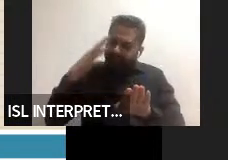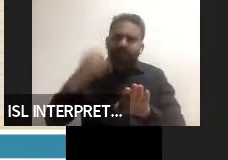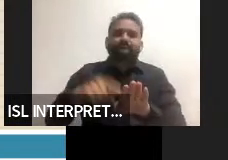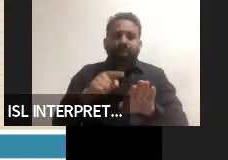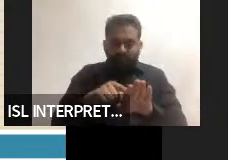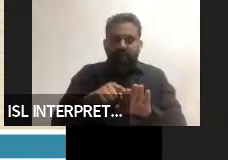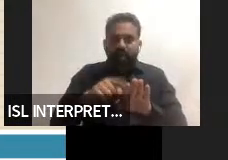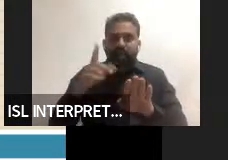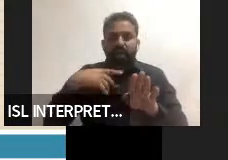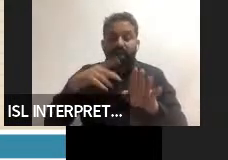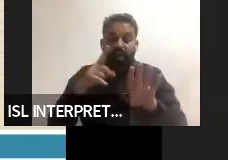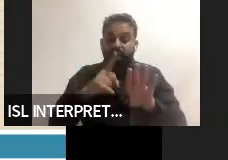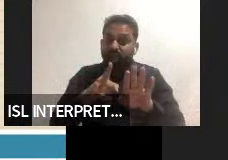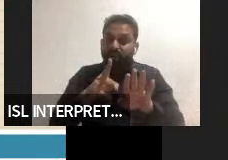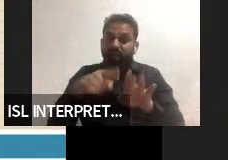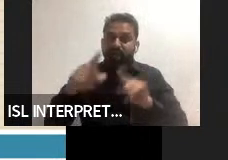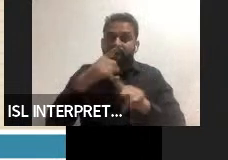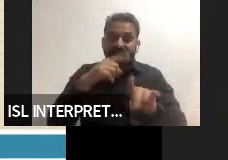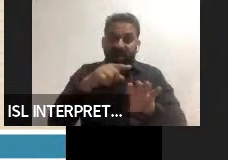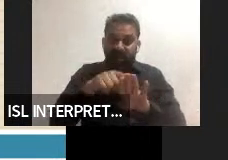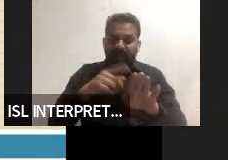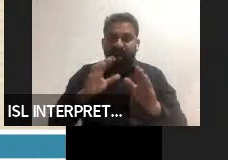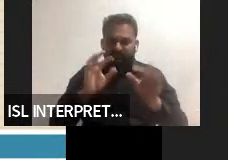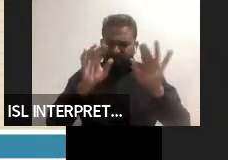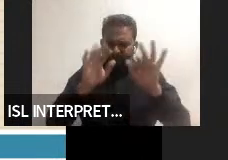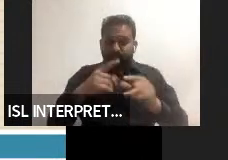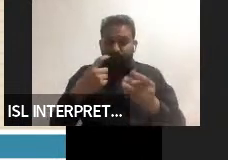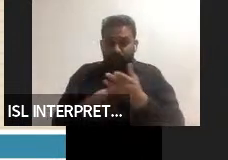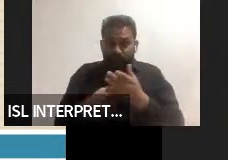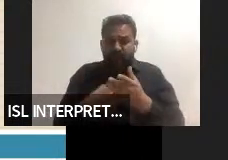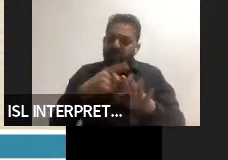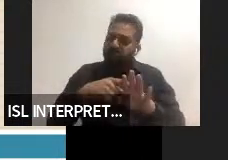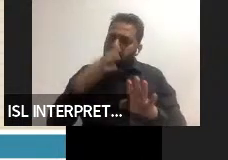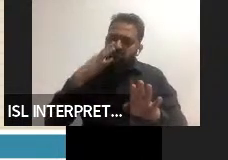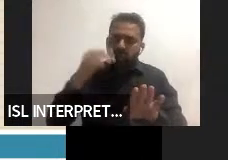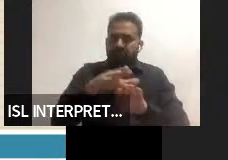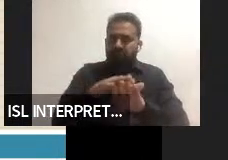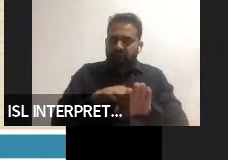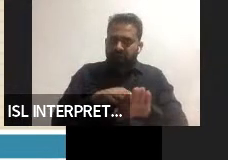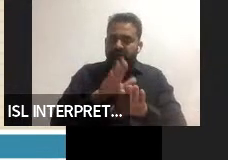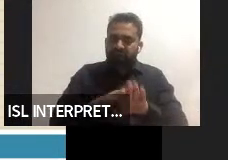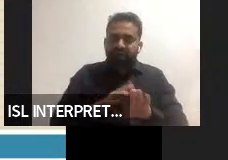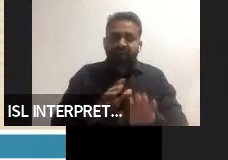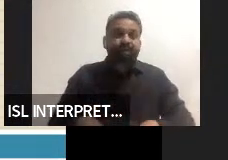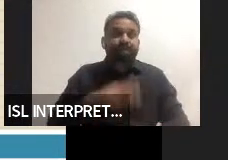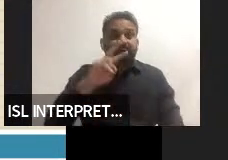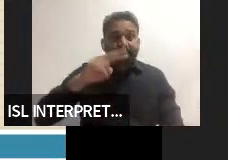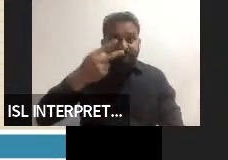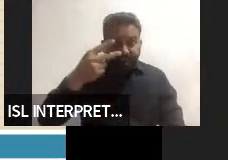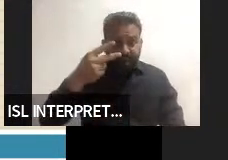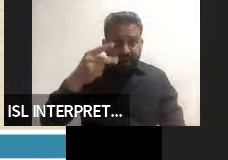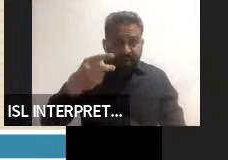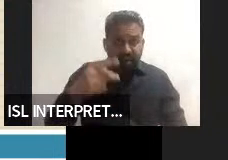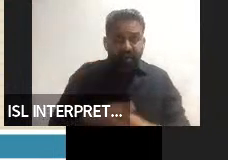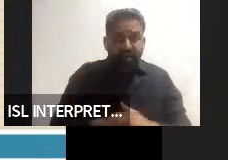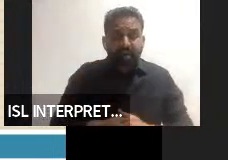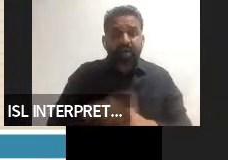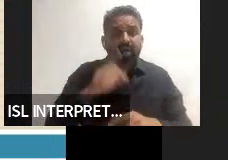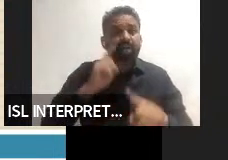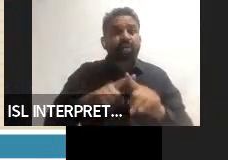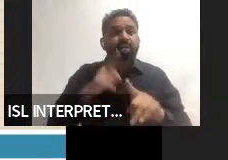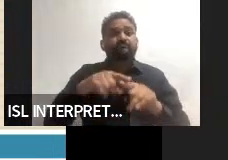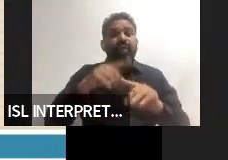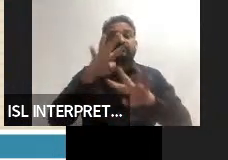of substance, but in terms of formality, it's very important. Second thing, you should take care of the table of